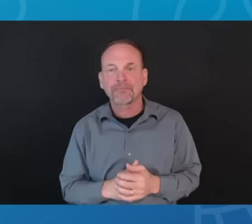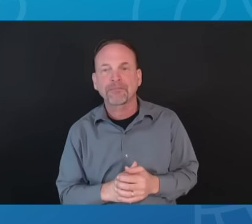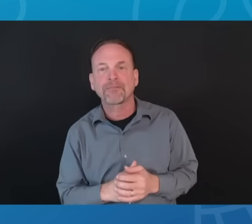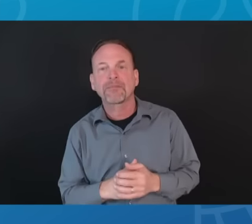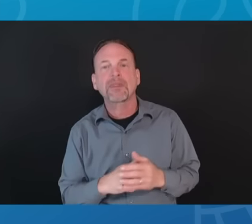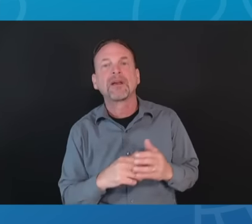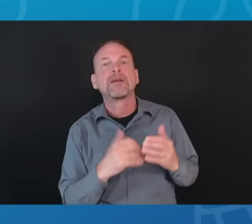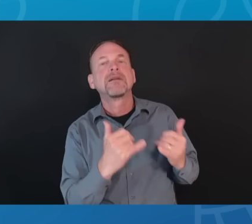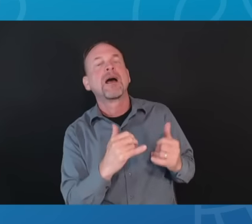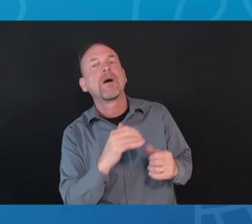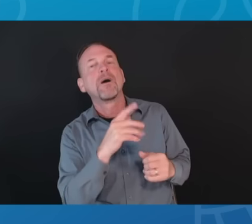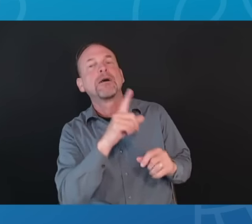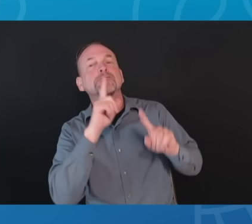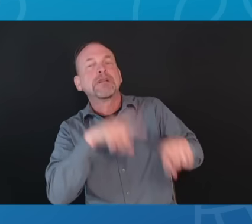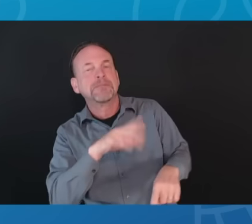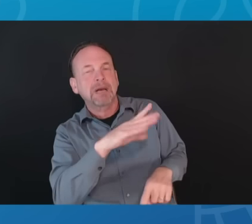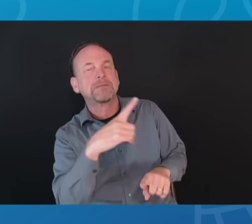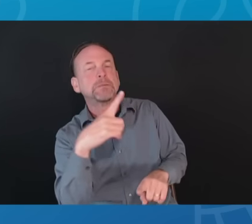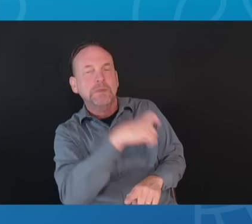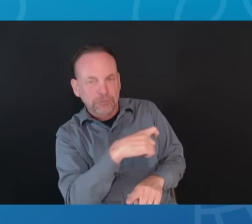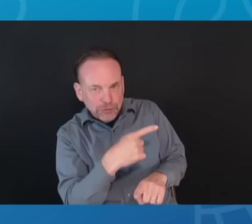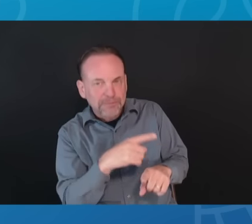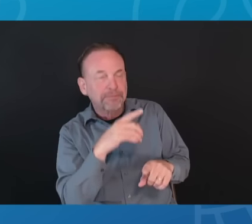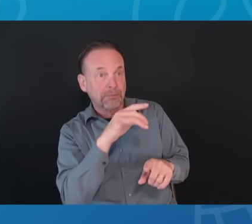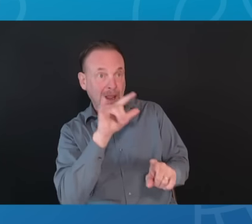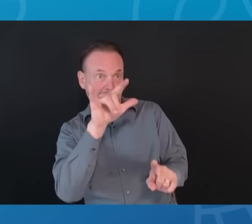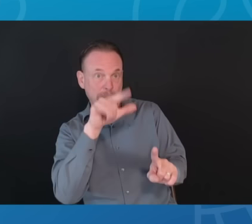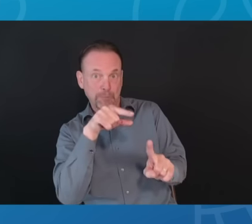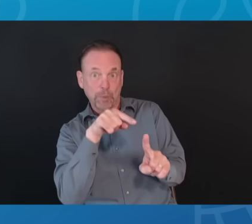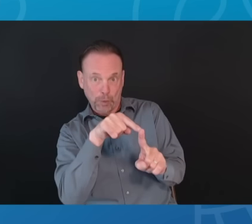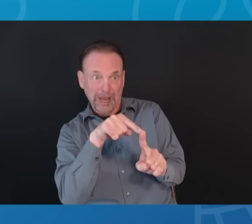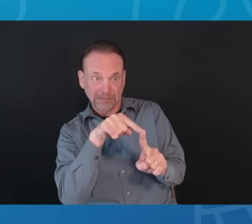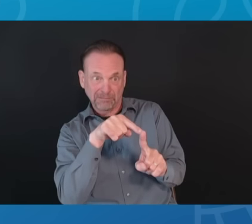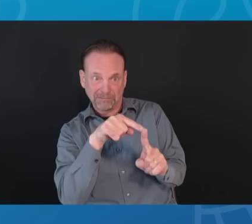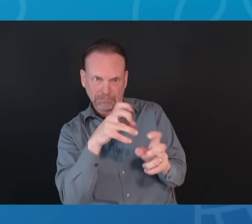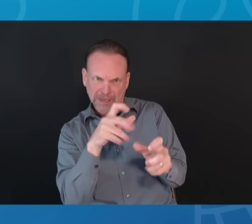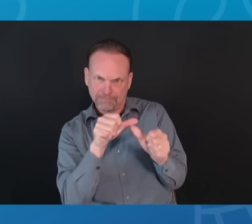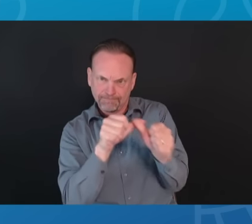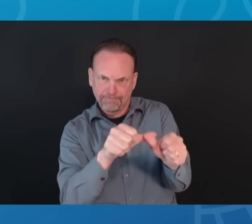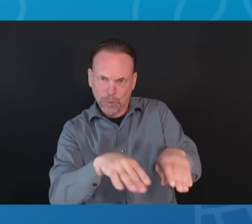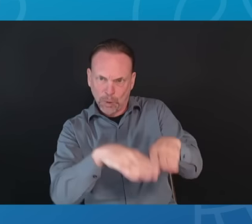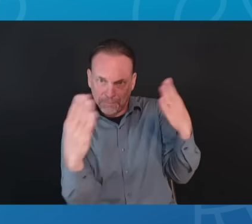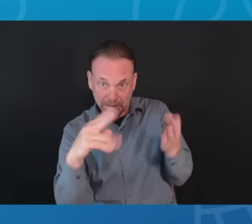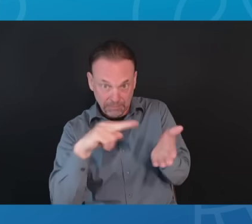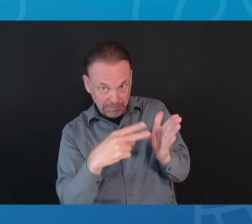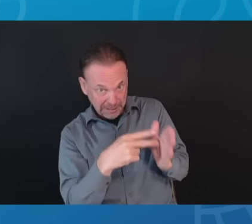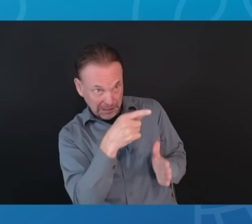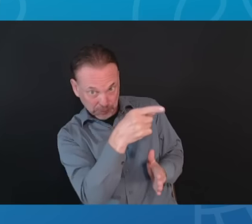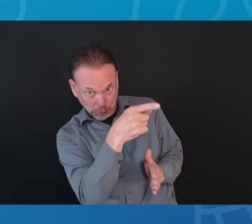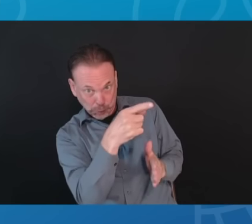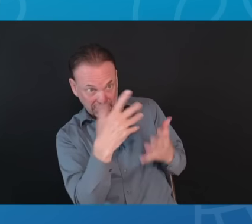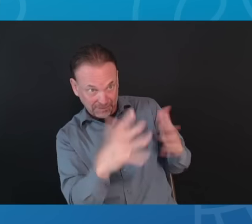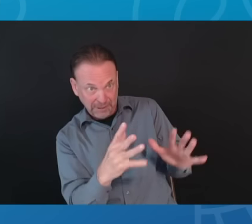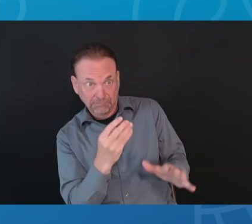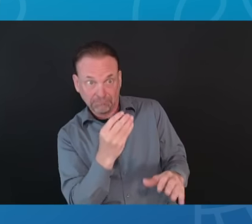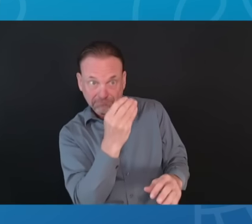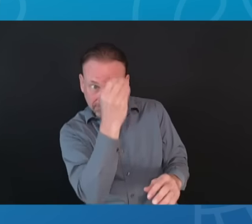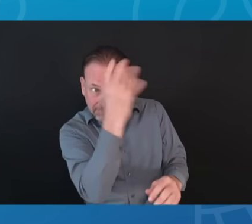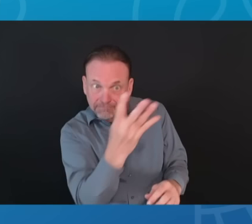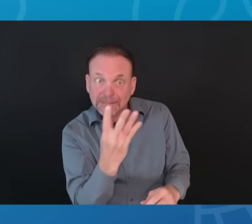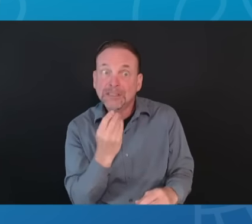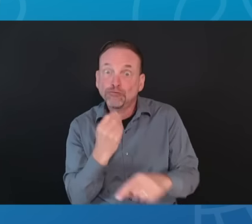the access to the airport. So does that mean that you have complained to the Israelis about this apparent bombing of the road, one of the roads to the